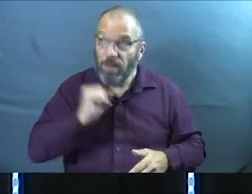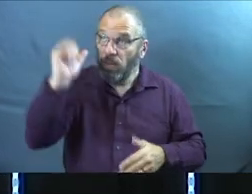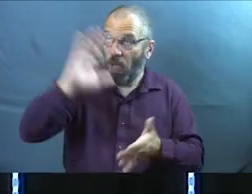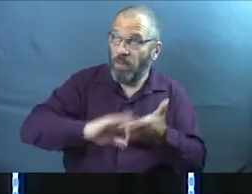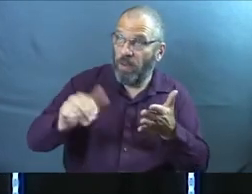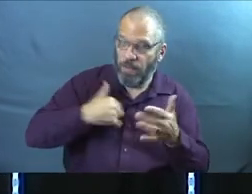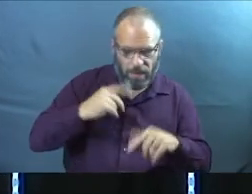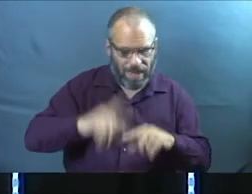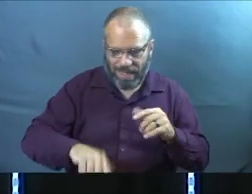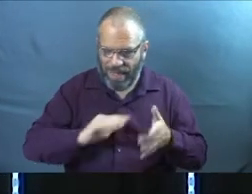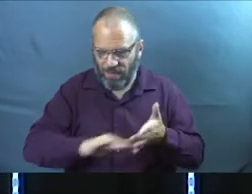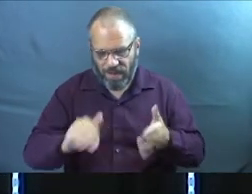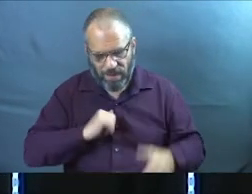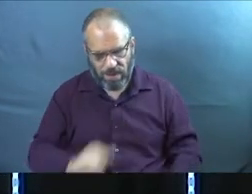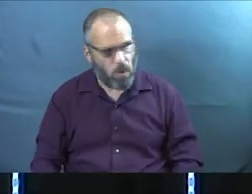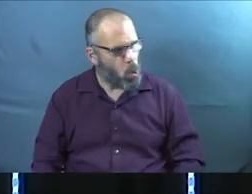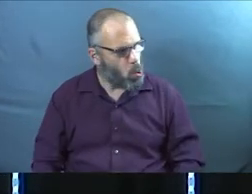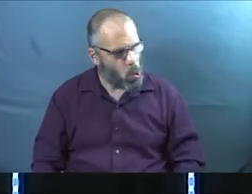can.